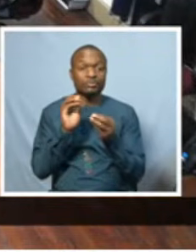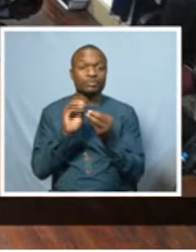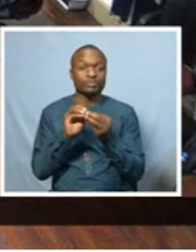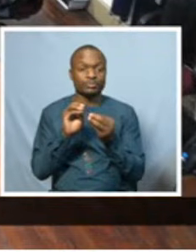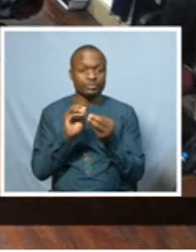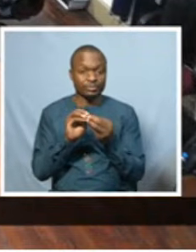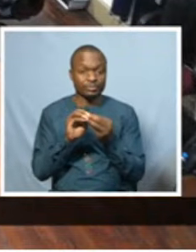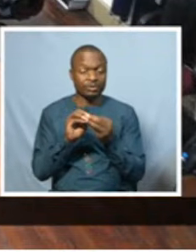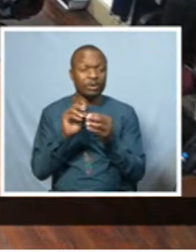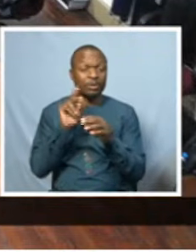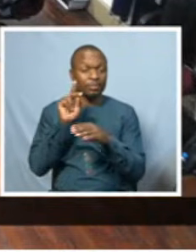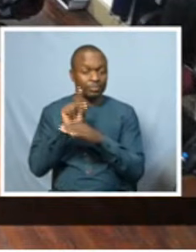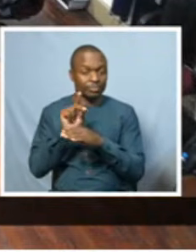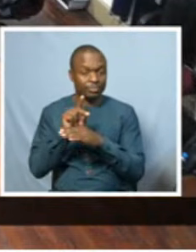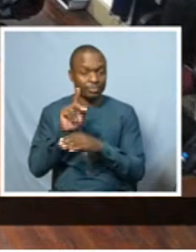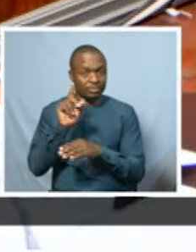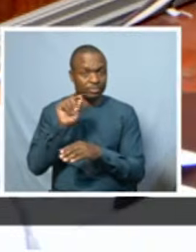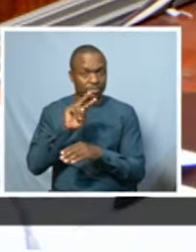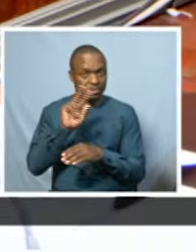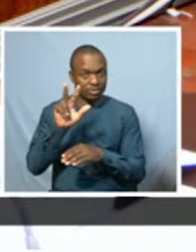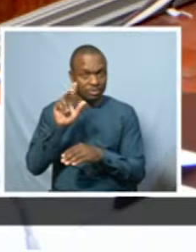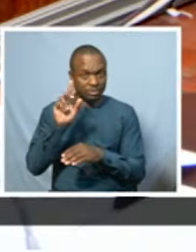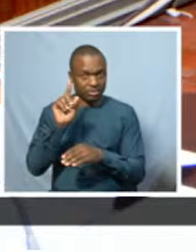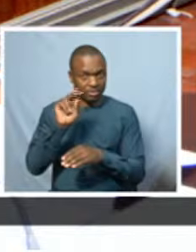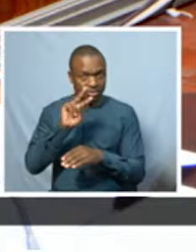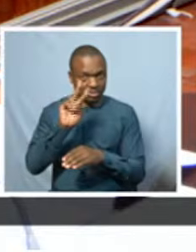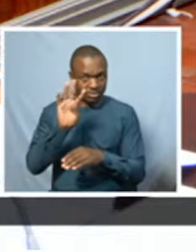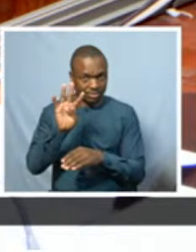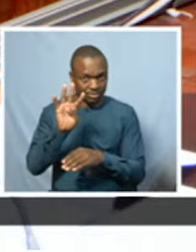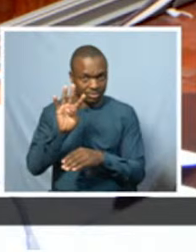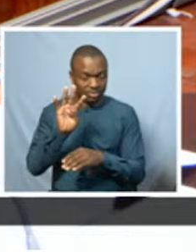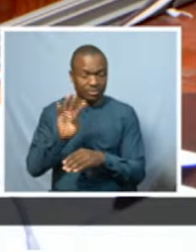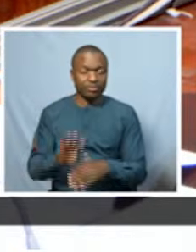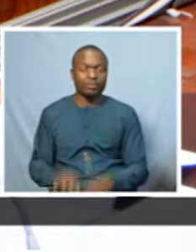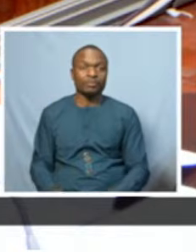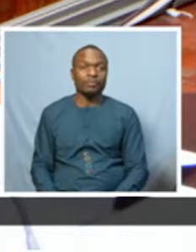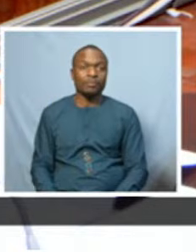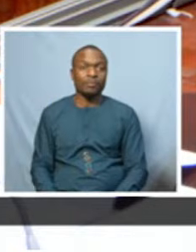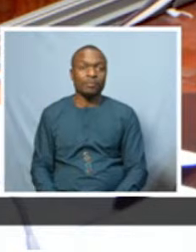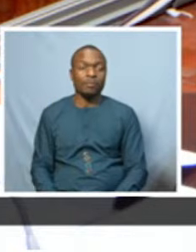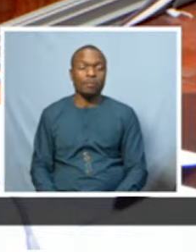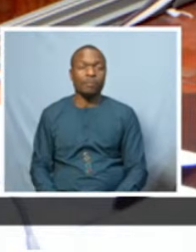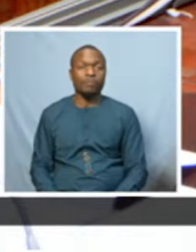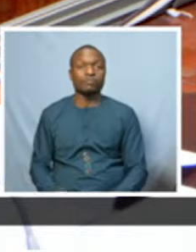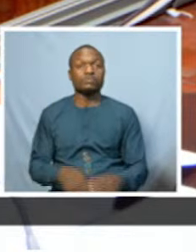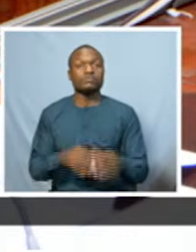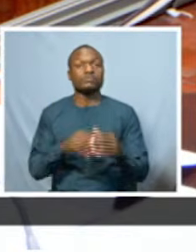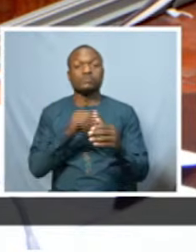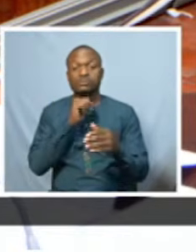a lot of projects for 2023, 2024 were outstanding.